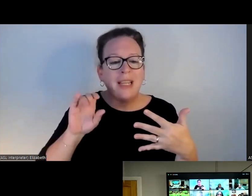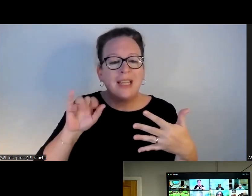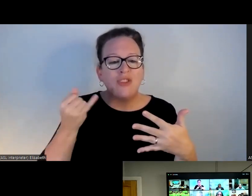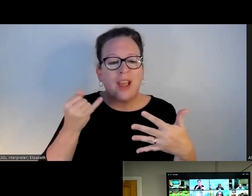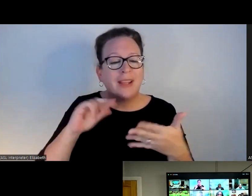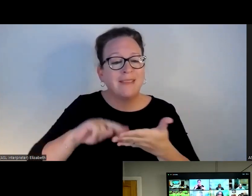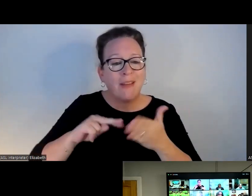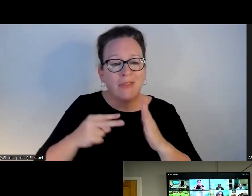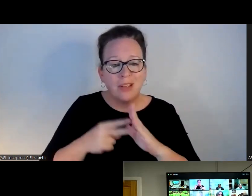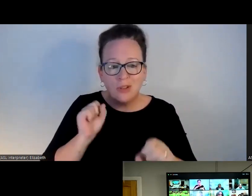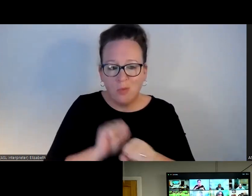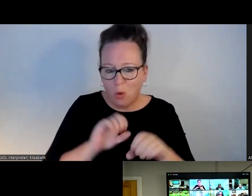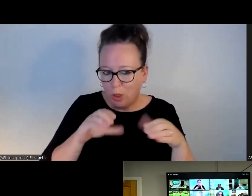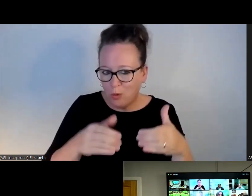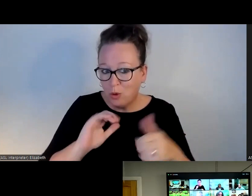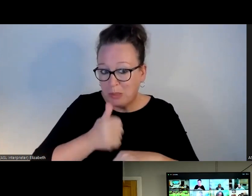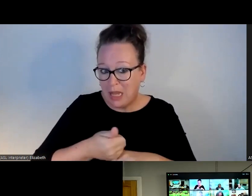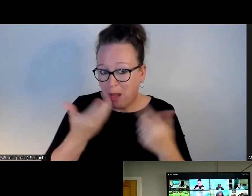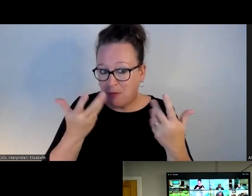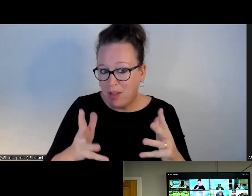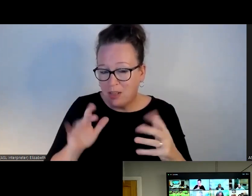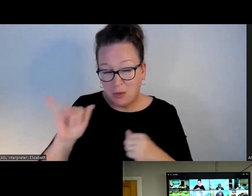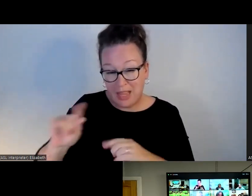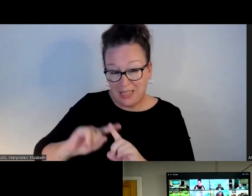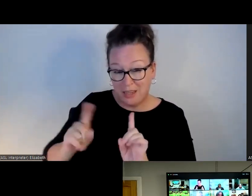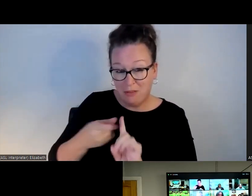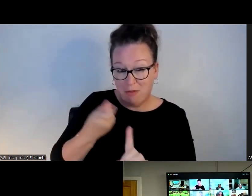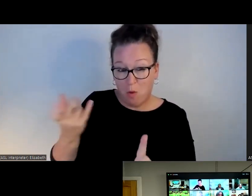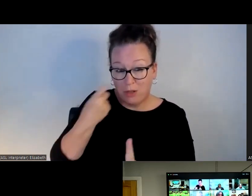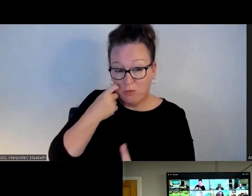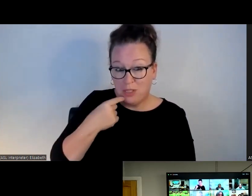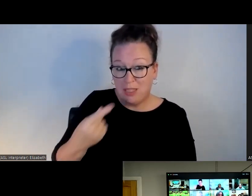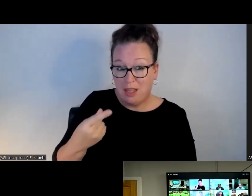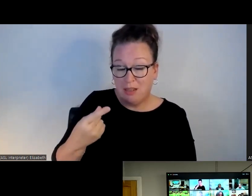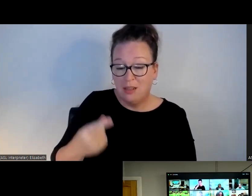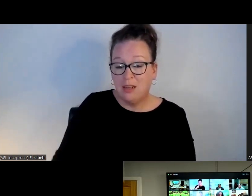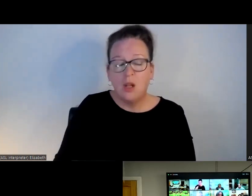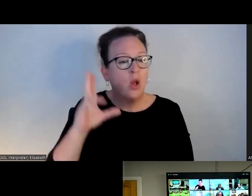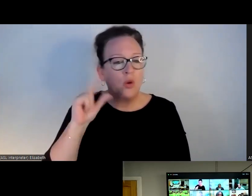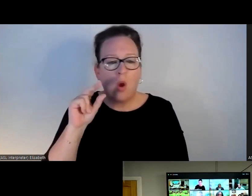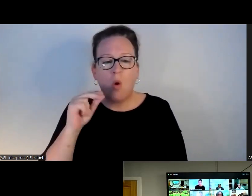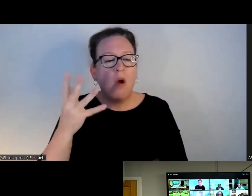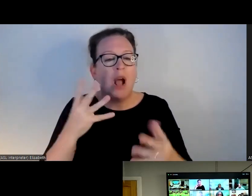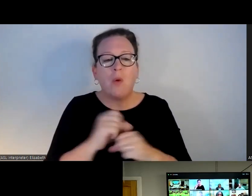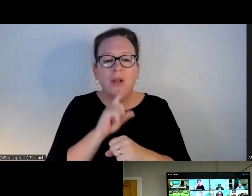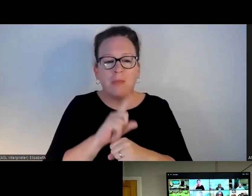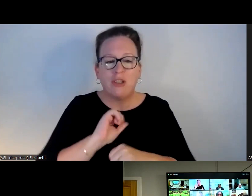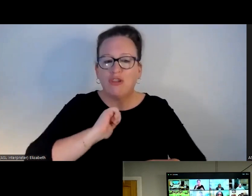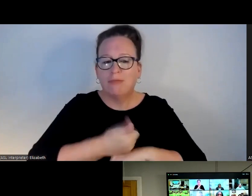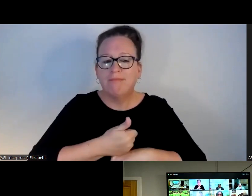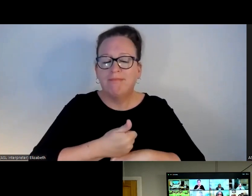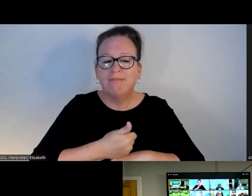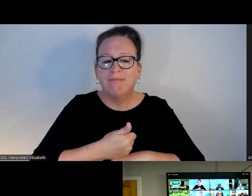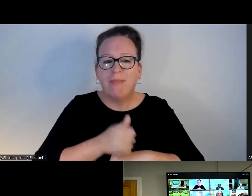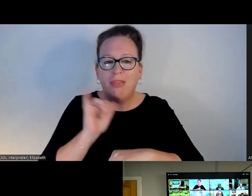group. So is that different than what you were speaking to today? No, I just wanted to make it concrete. I just